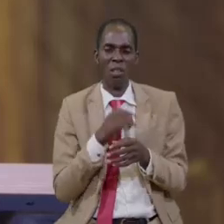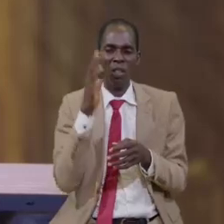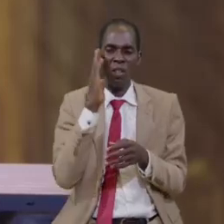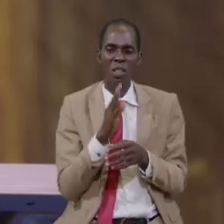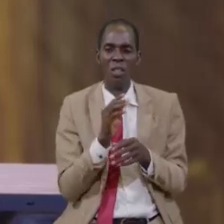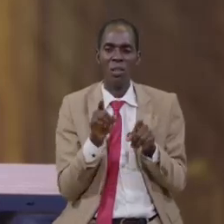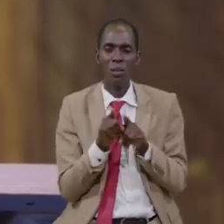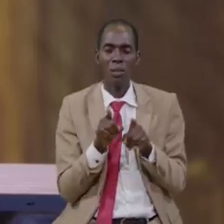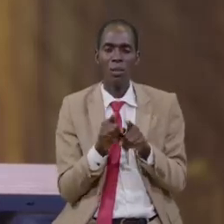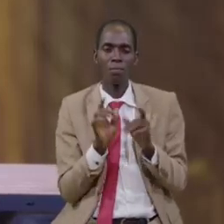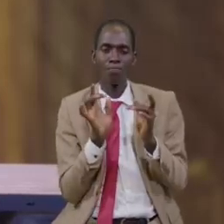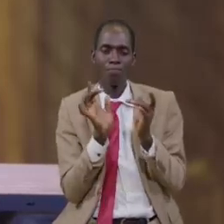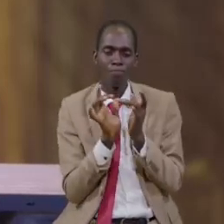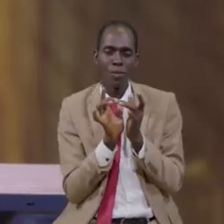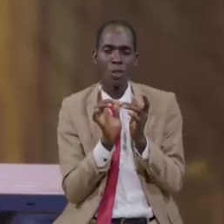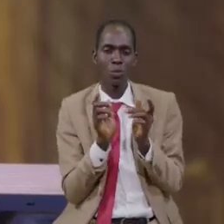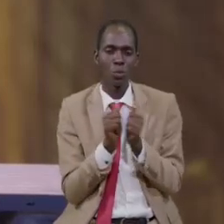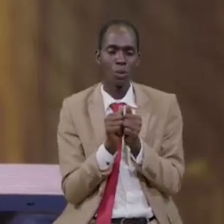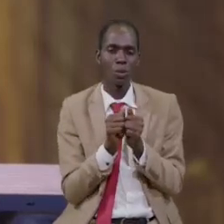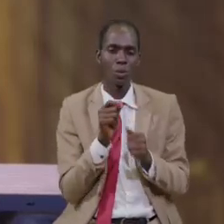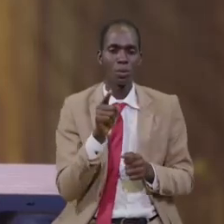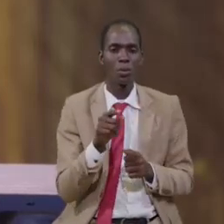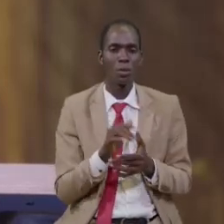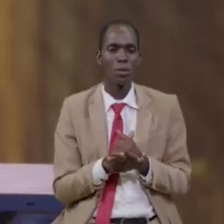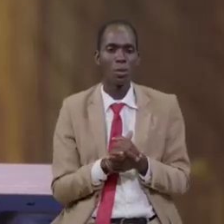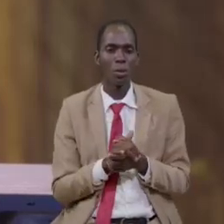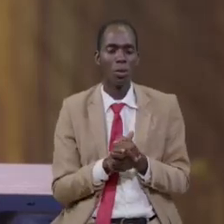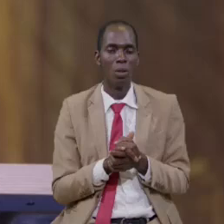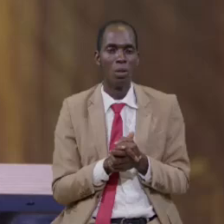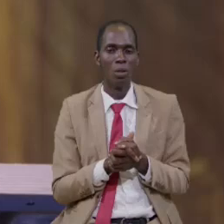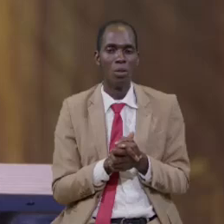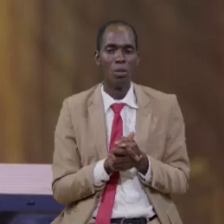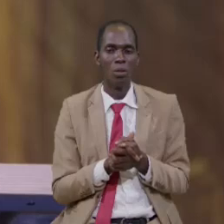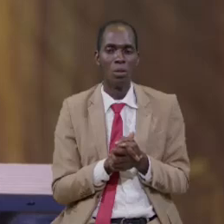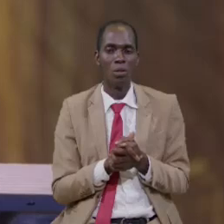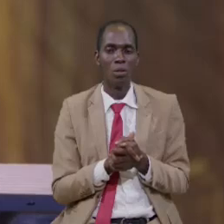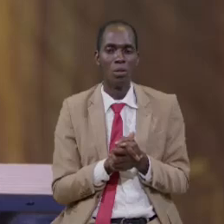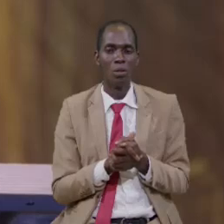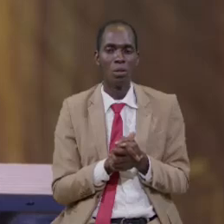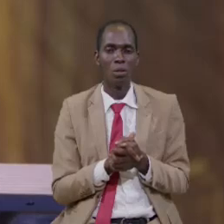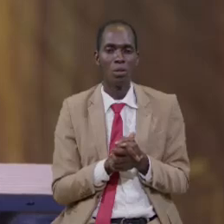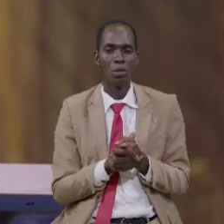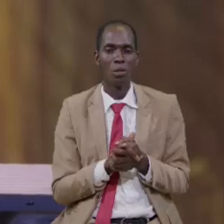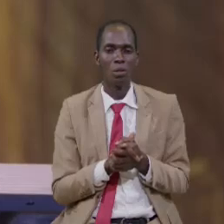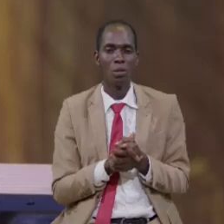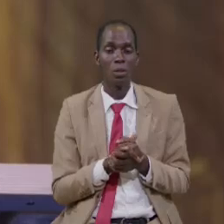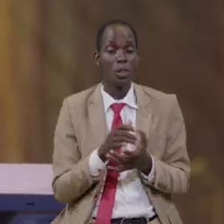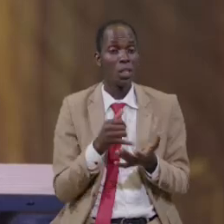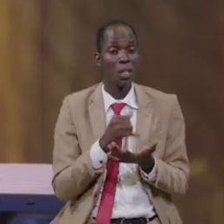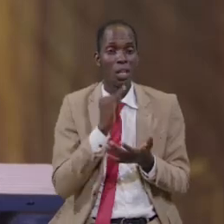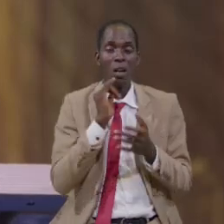you. Let's do that. Let's do that quickly. It's a wonderful thing to come to the